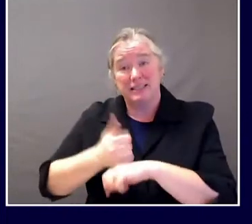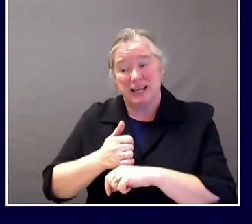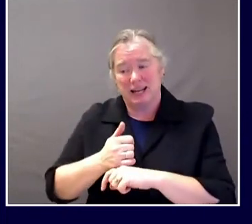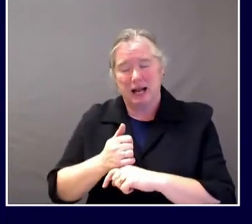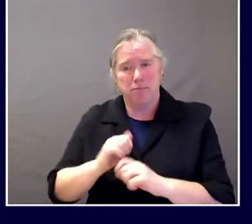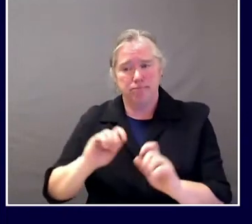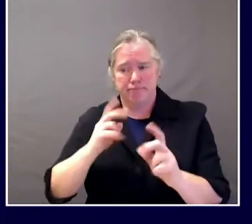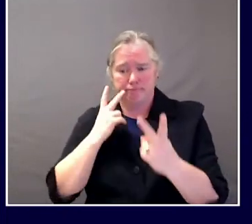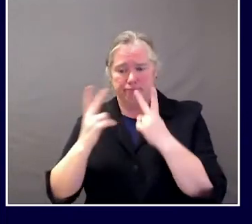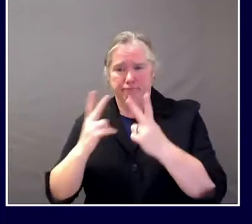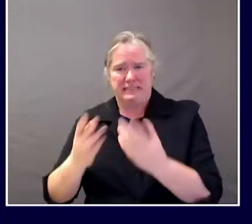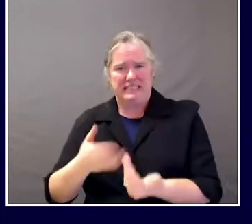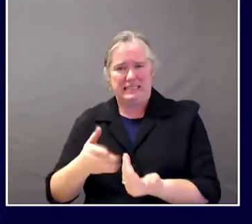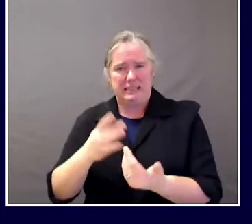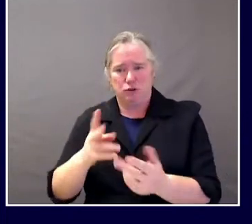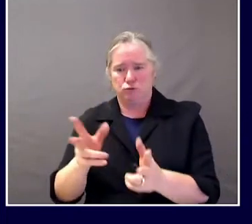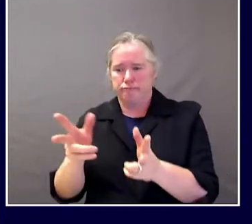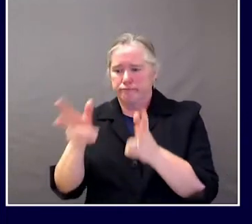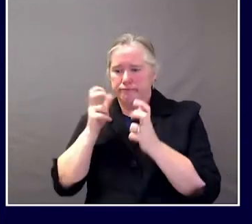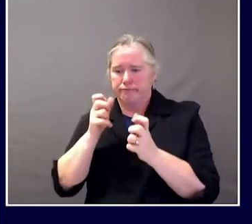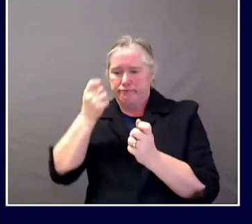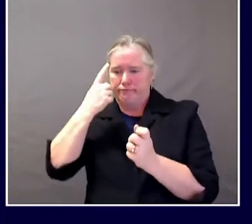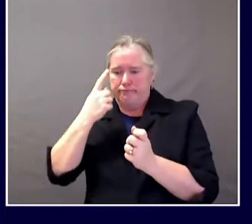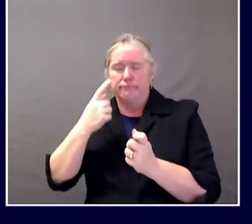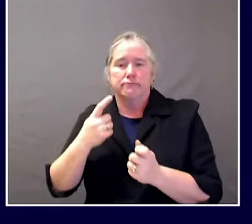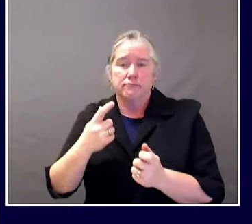challenging. It's definitely underway, and we hope to have it up there soon.